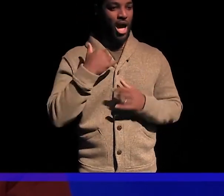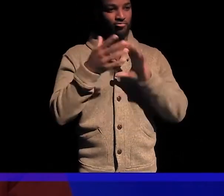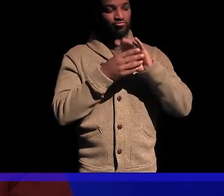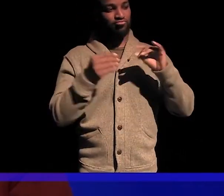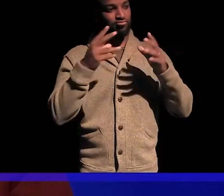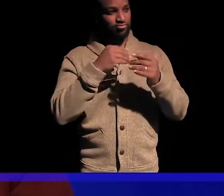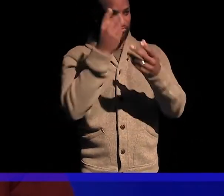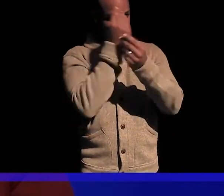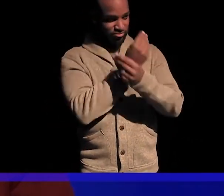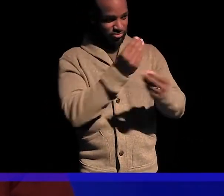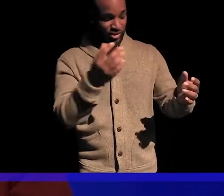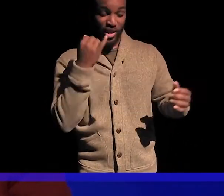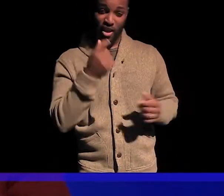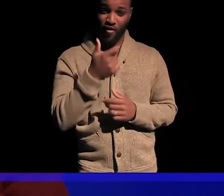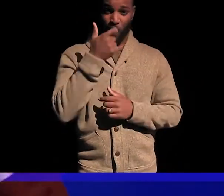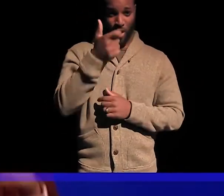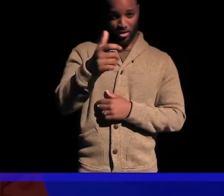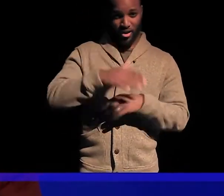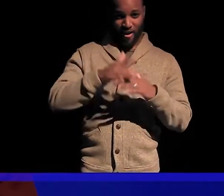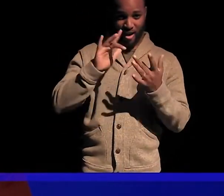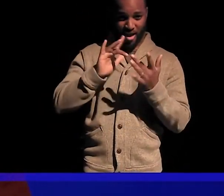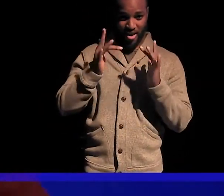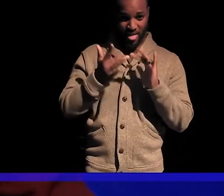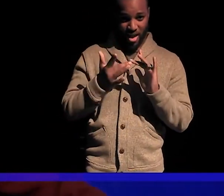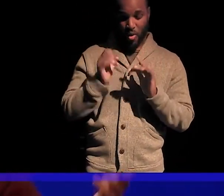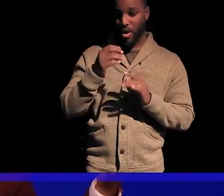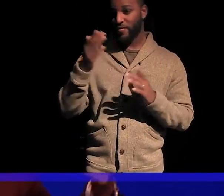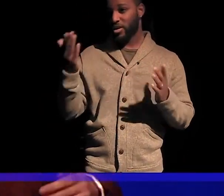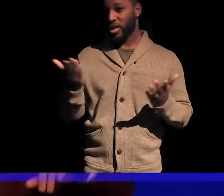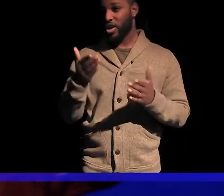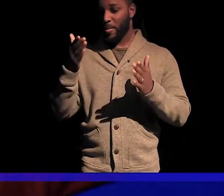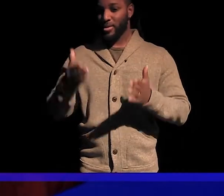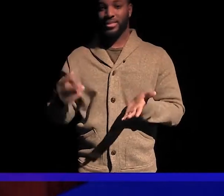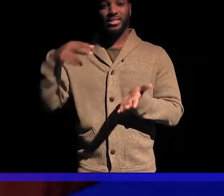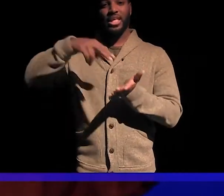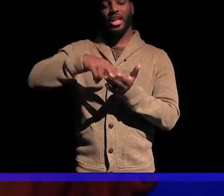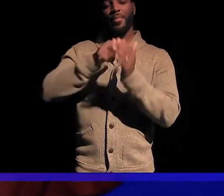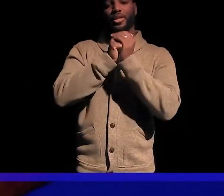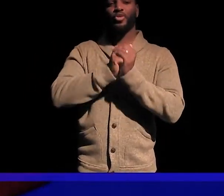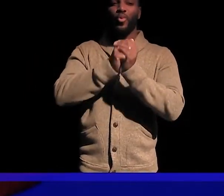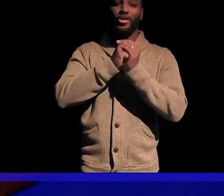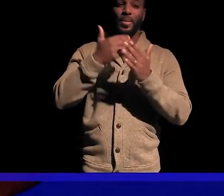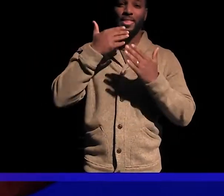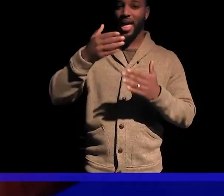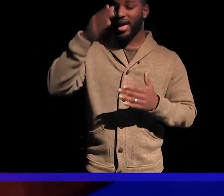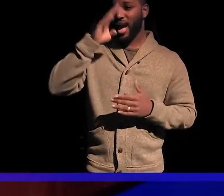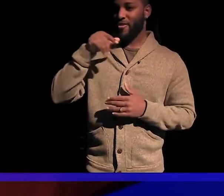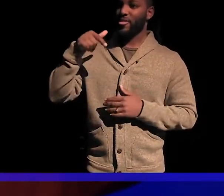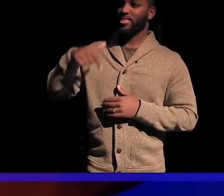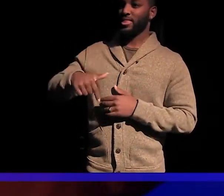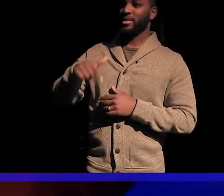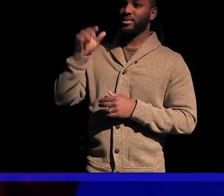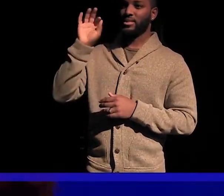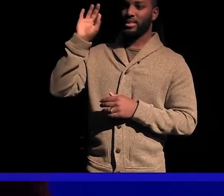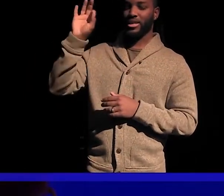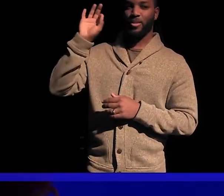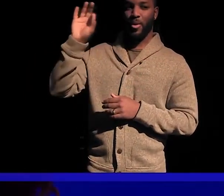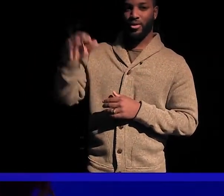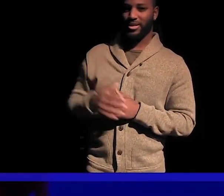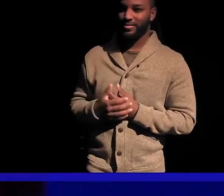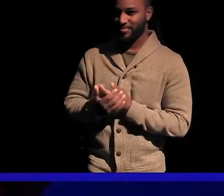others. So whether you're watching us from online or you're here, let's stand up and let's worship and thank God for this testimony.